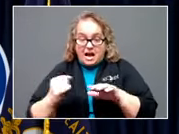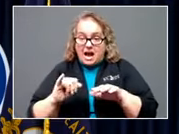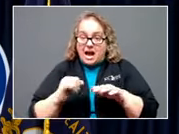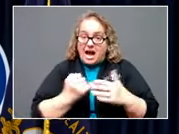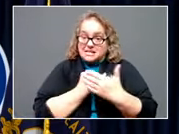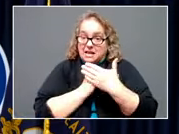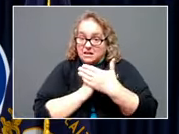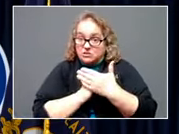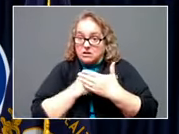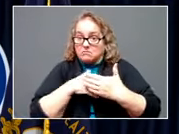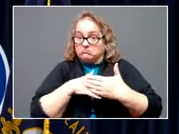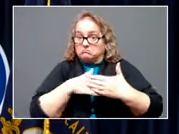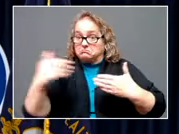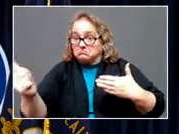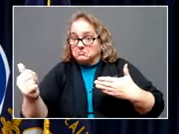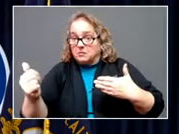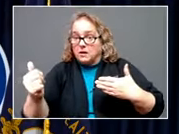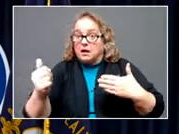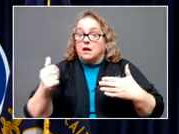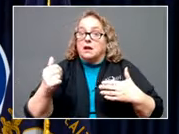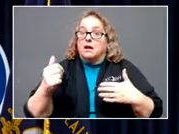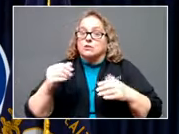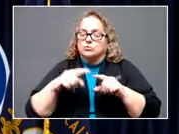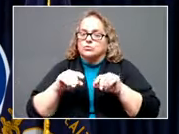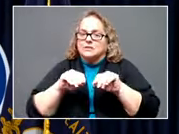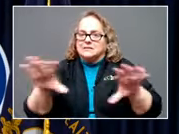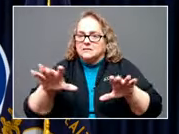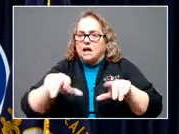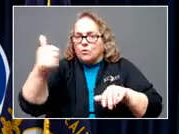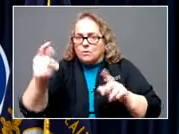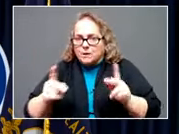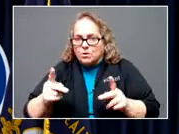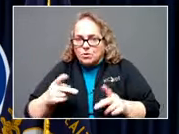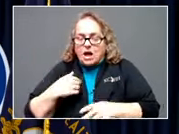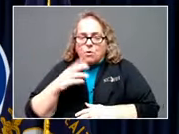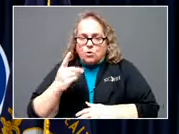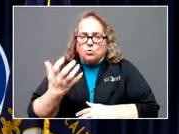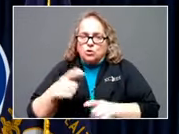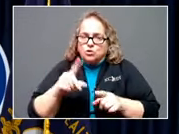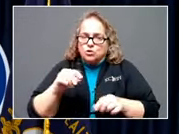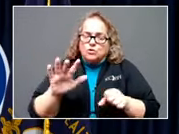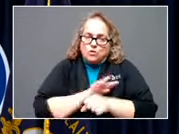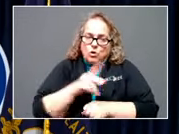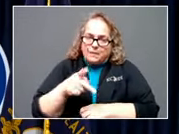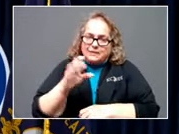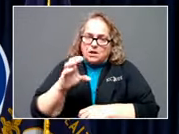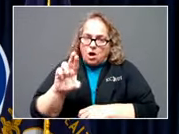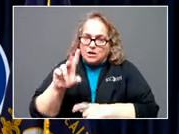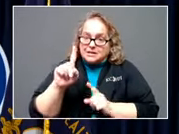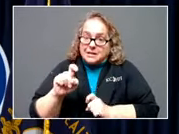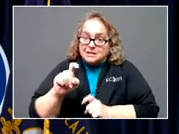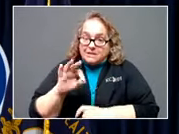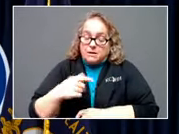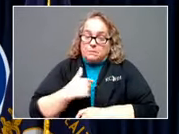people. I would also want to do a full PCR test if it were me, as opposed to just